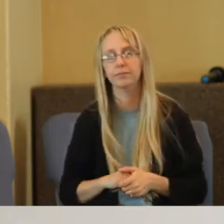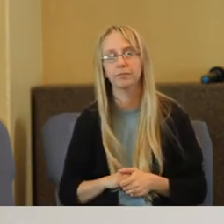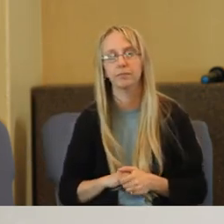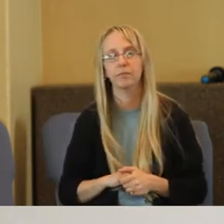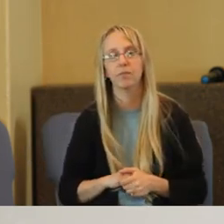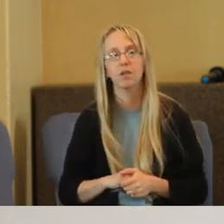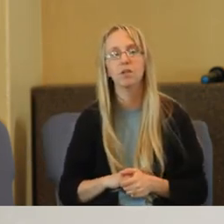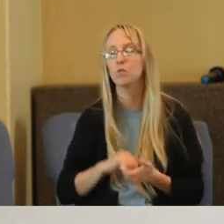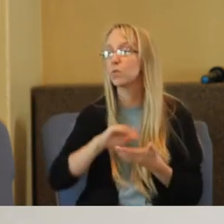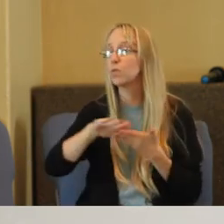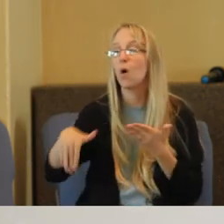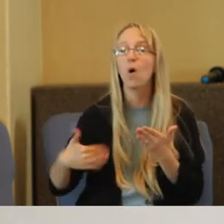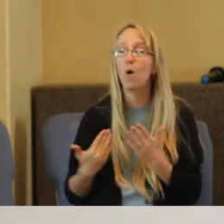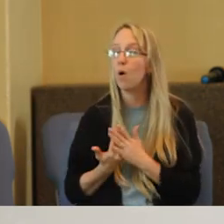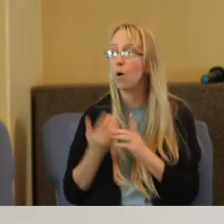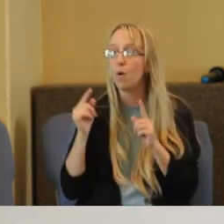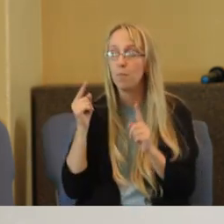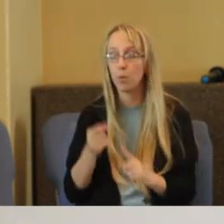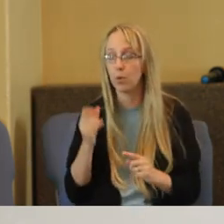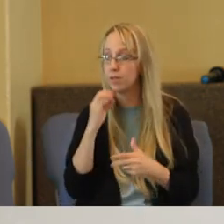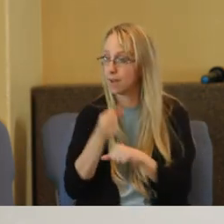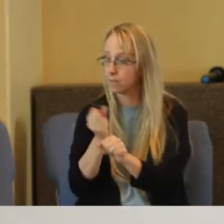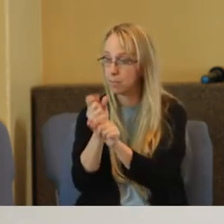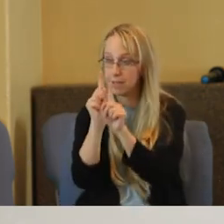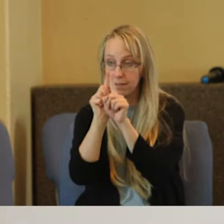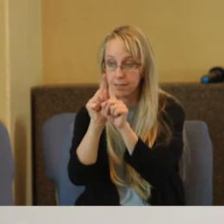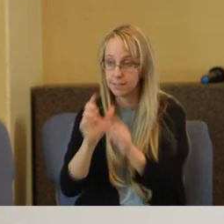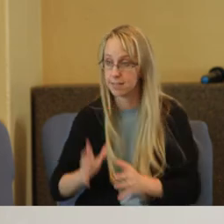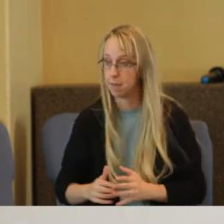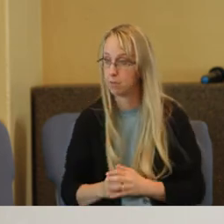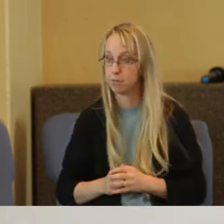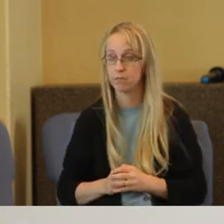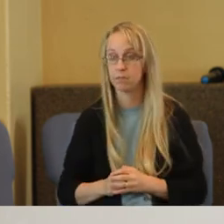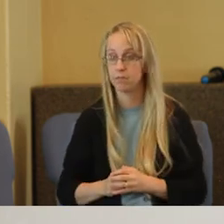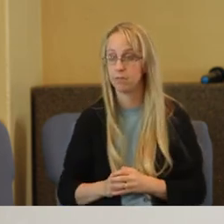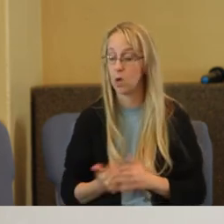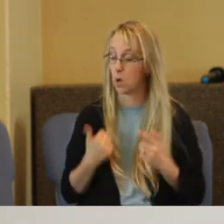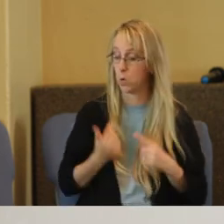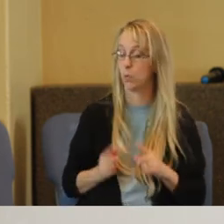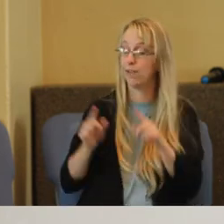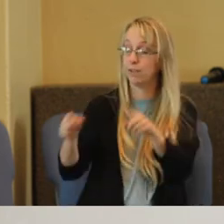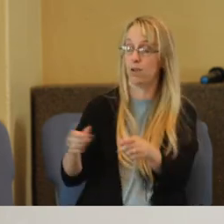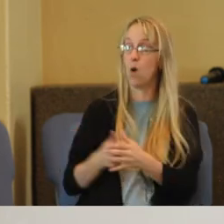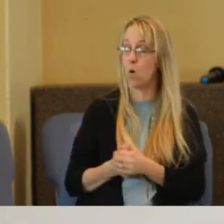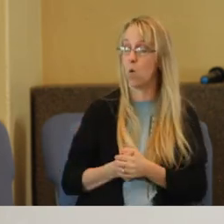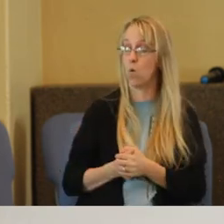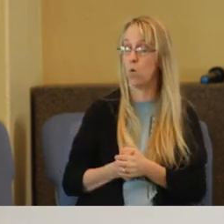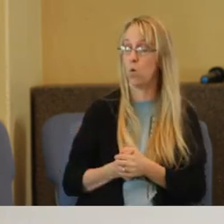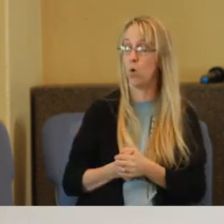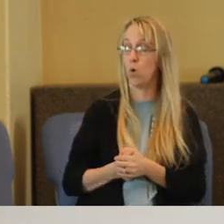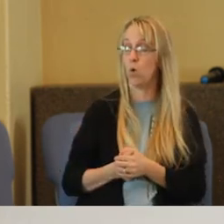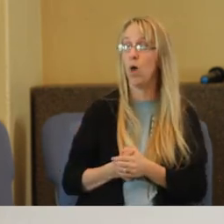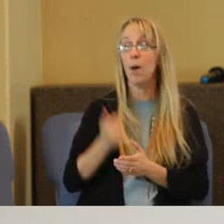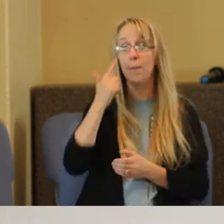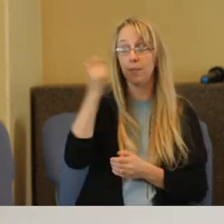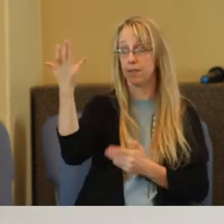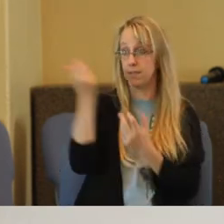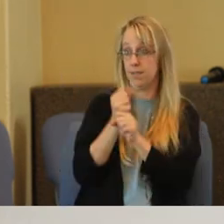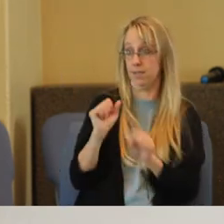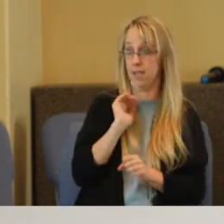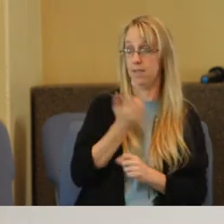So this whole aspect of making disciples, we go because he saved our life,